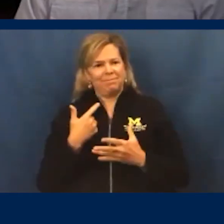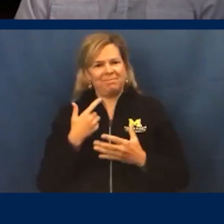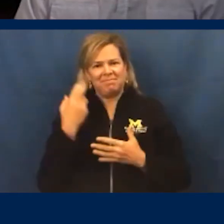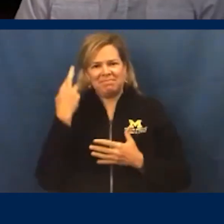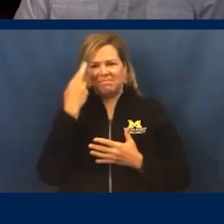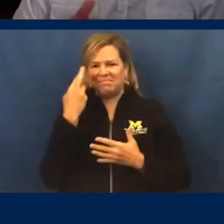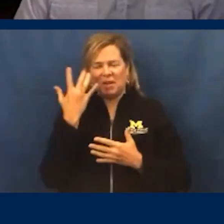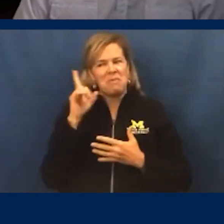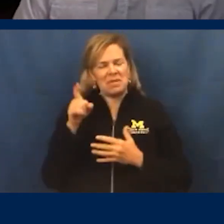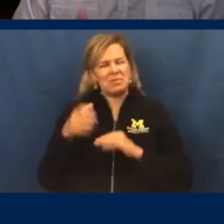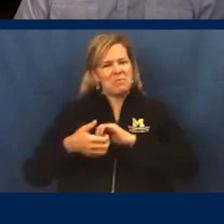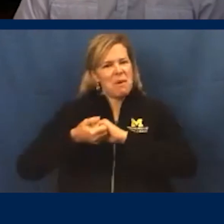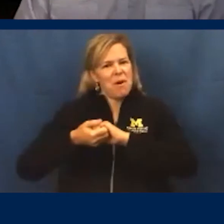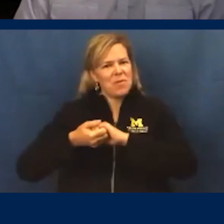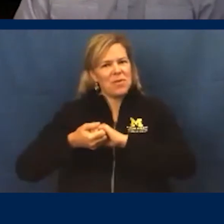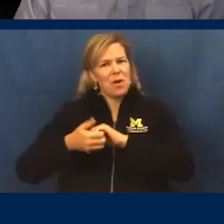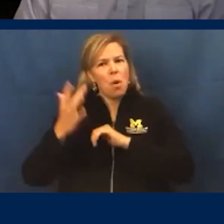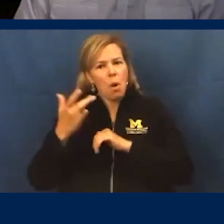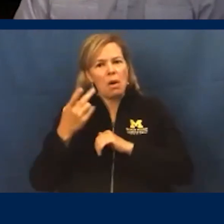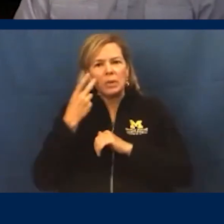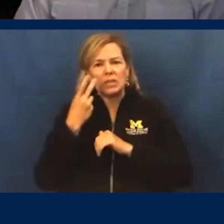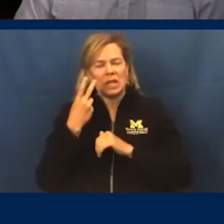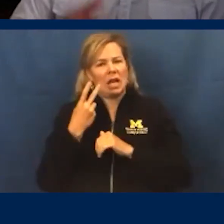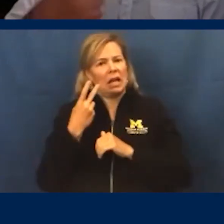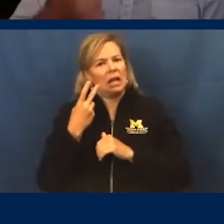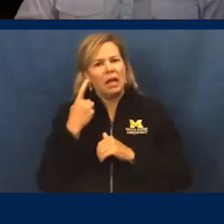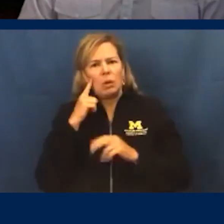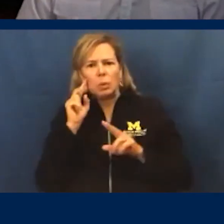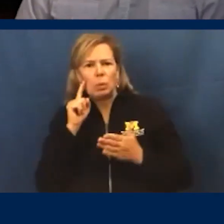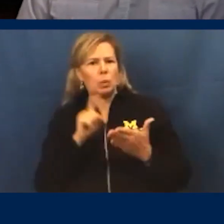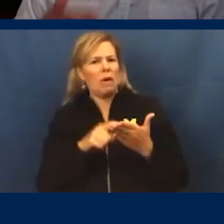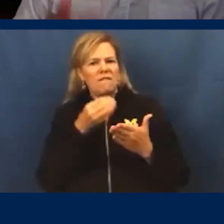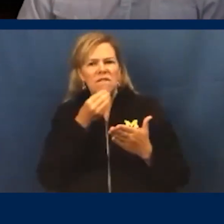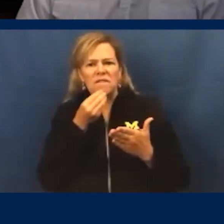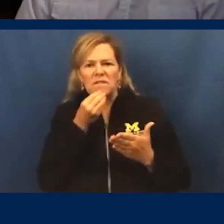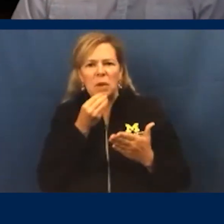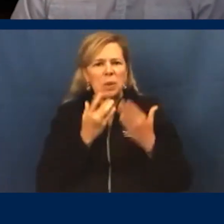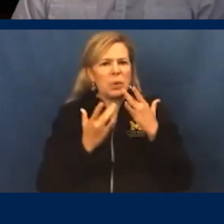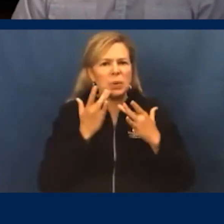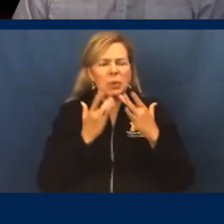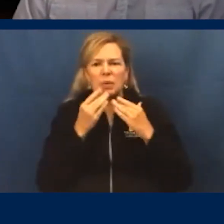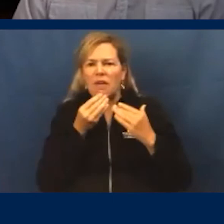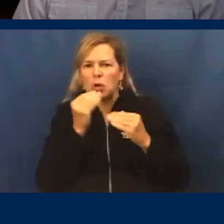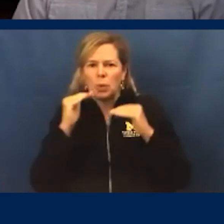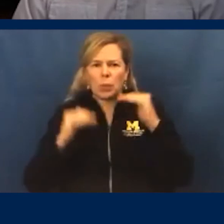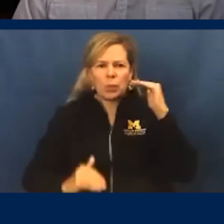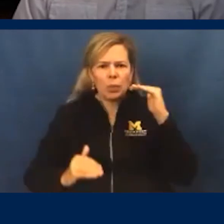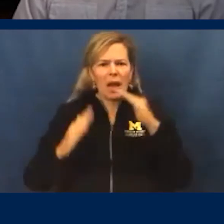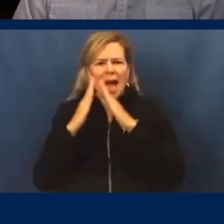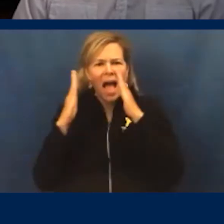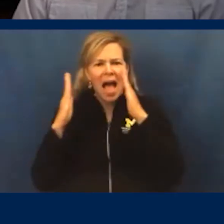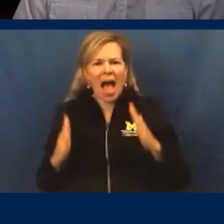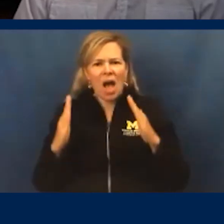And that was, we started seeing issues around food disparities, food insecurity, housing insecurity. And so we